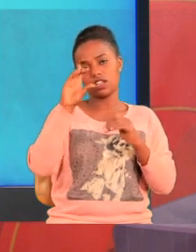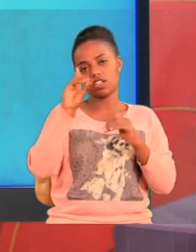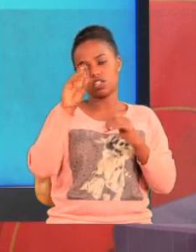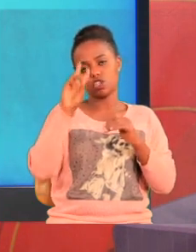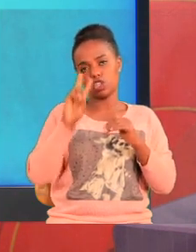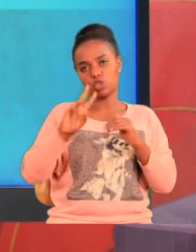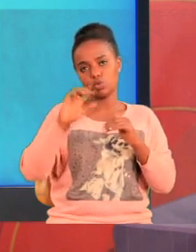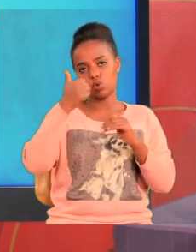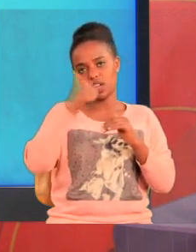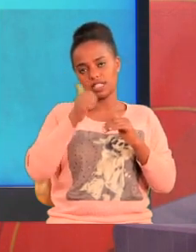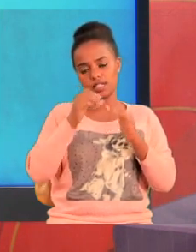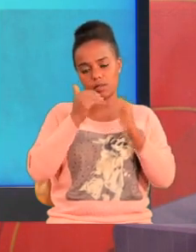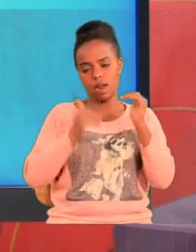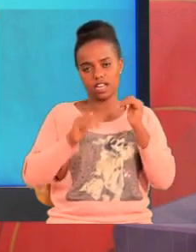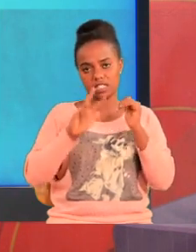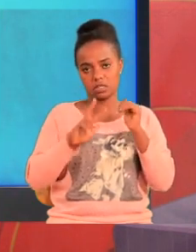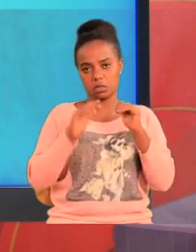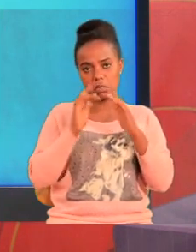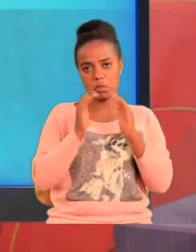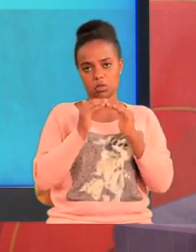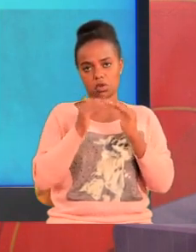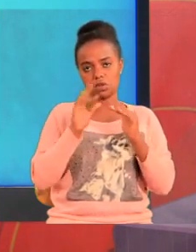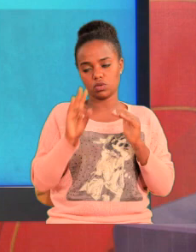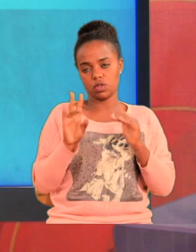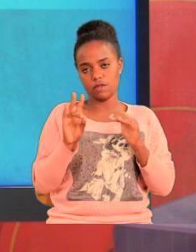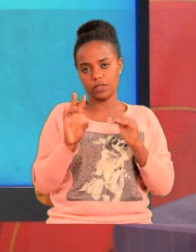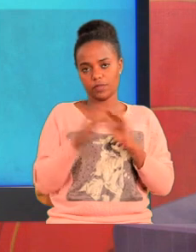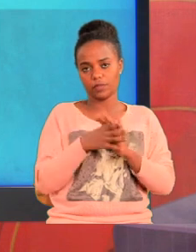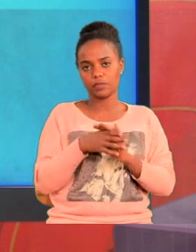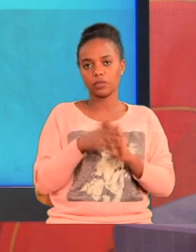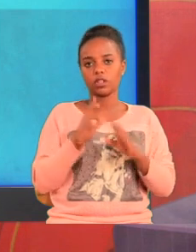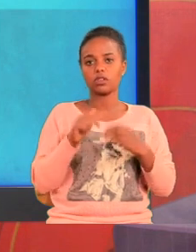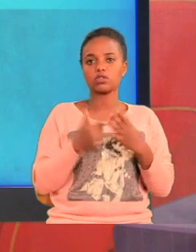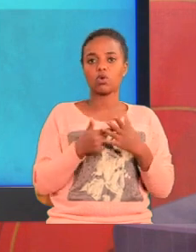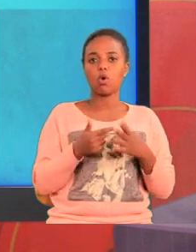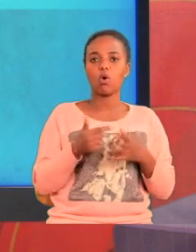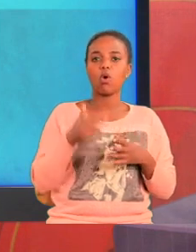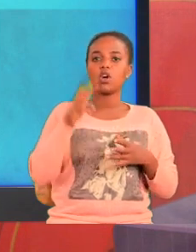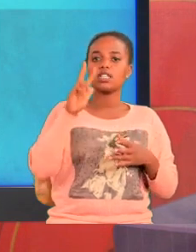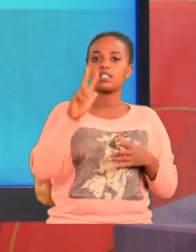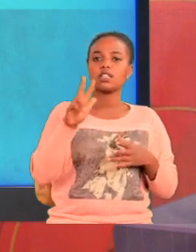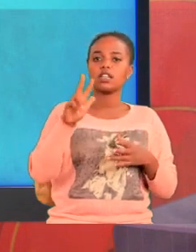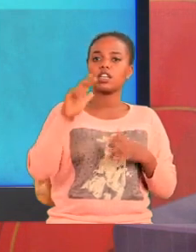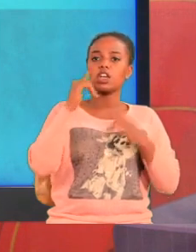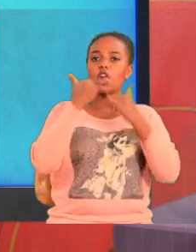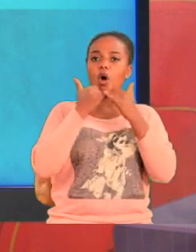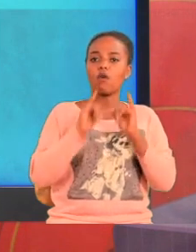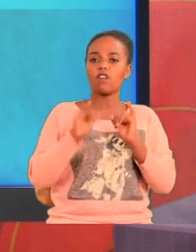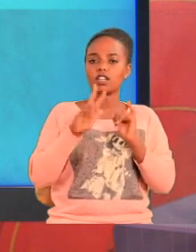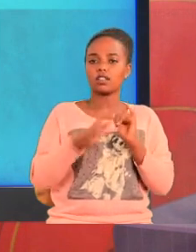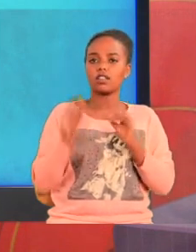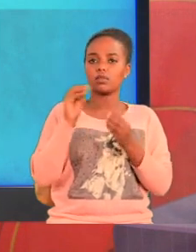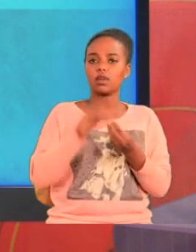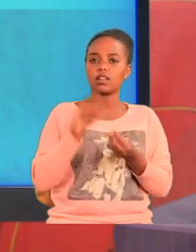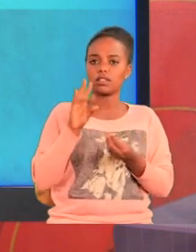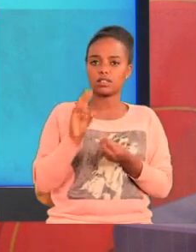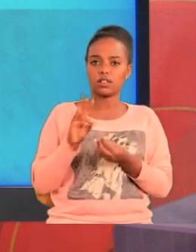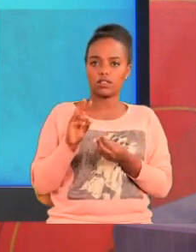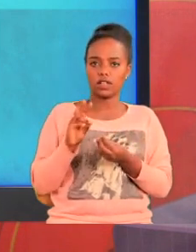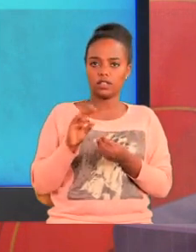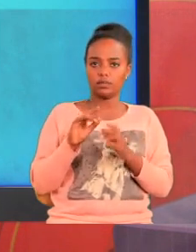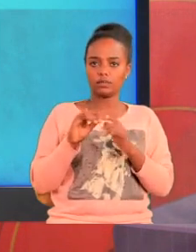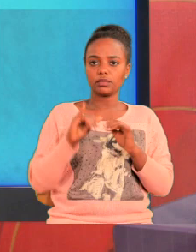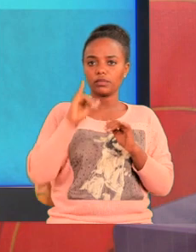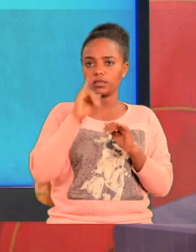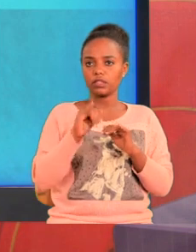And D1 is 3 and D2 is 7. So 3 over 3 plus D2 is 7. I